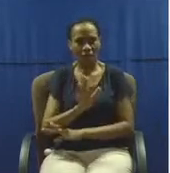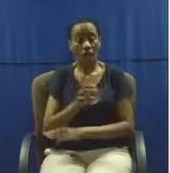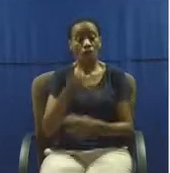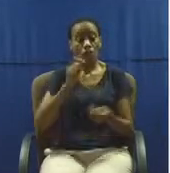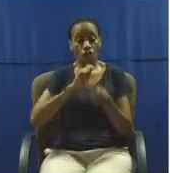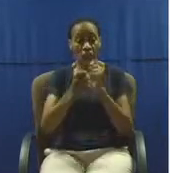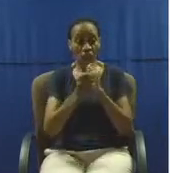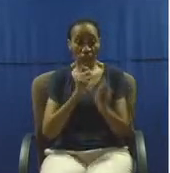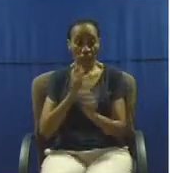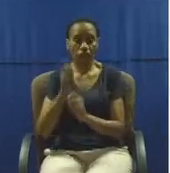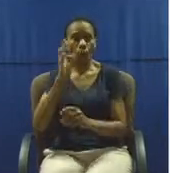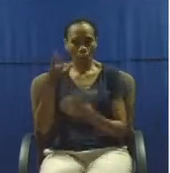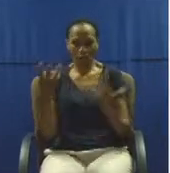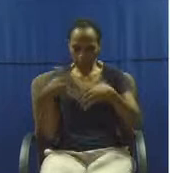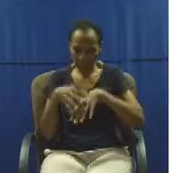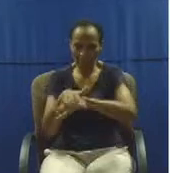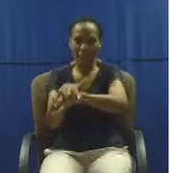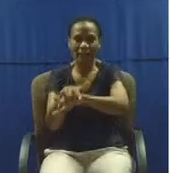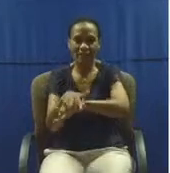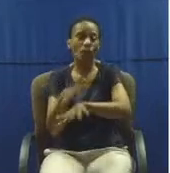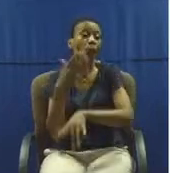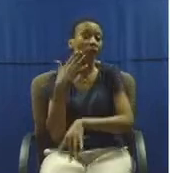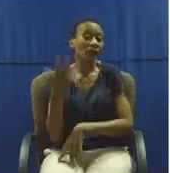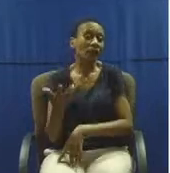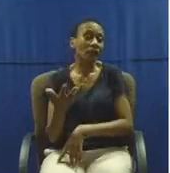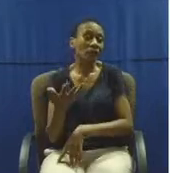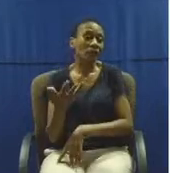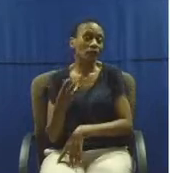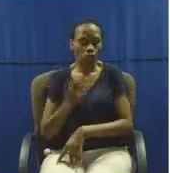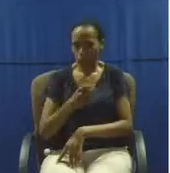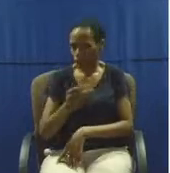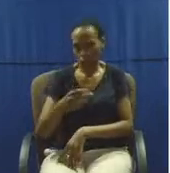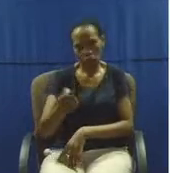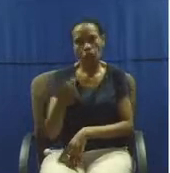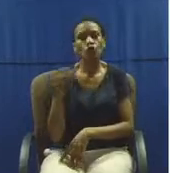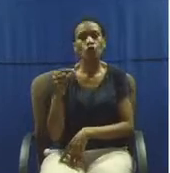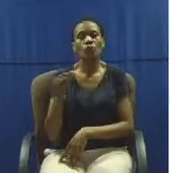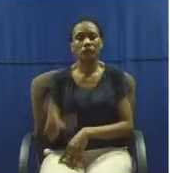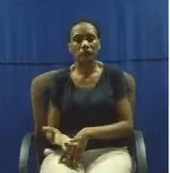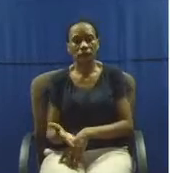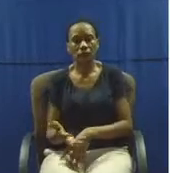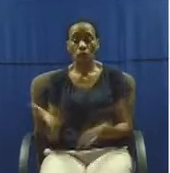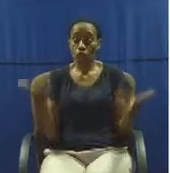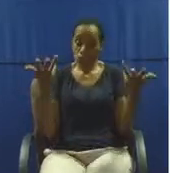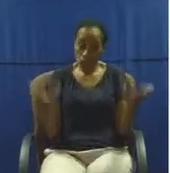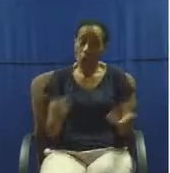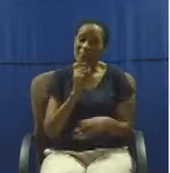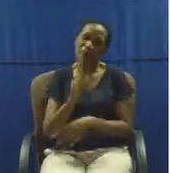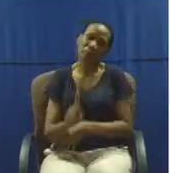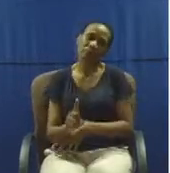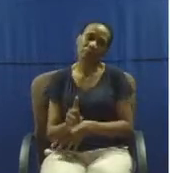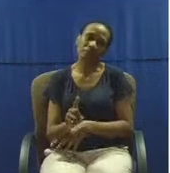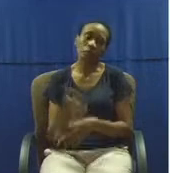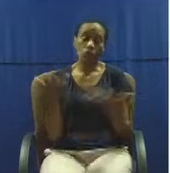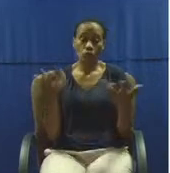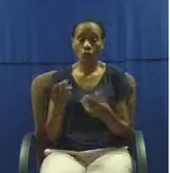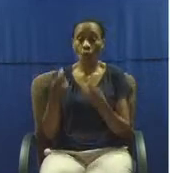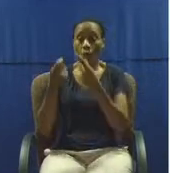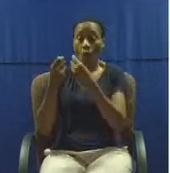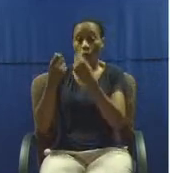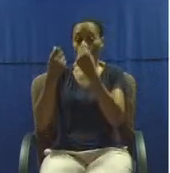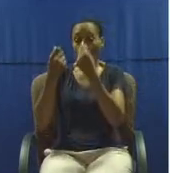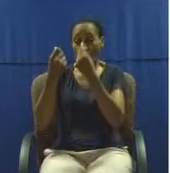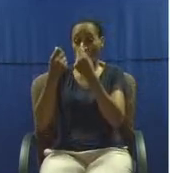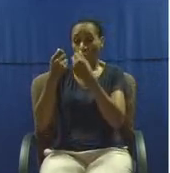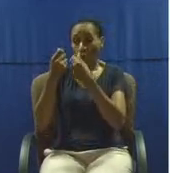implemented as soon and as quickly as possible. In short, our fiscal stance